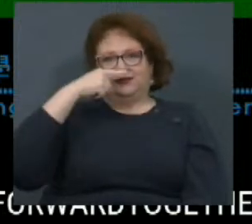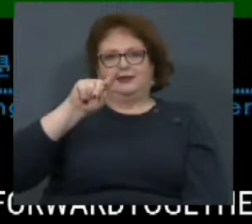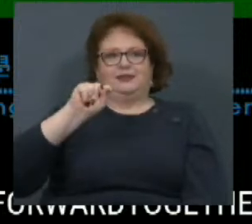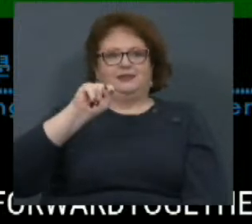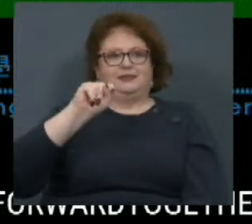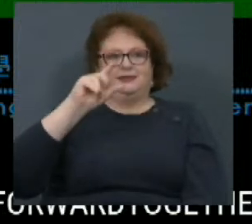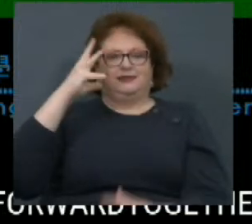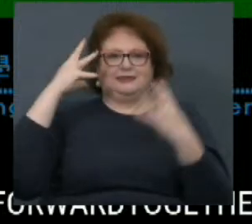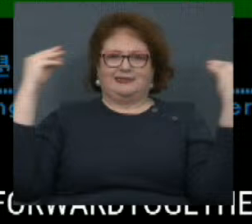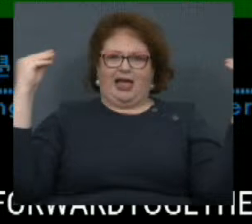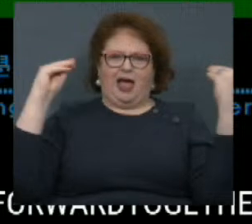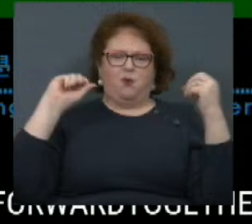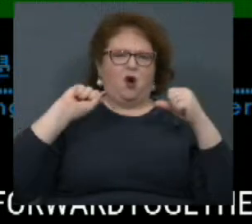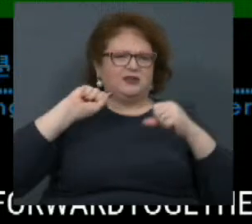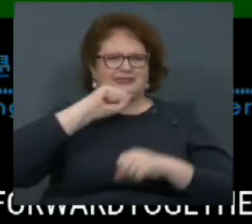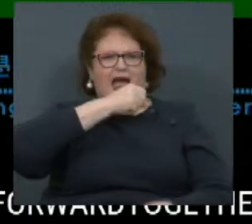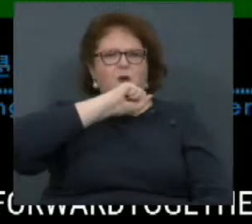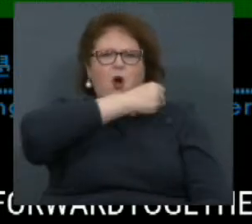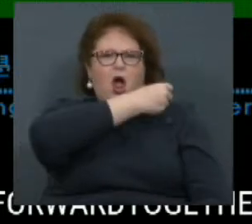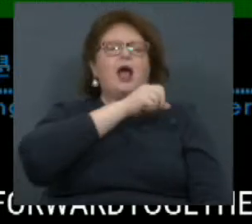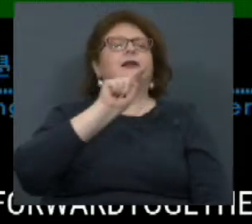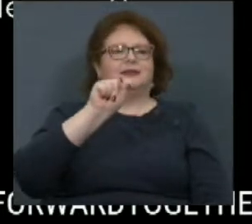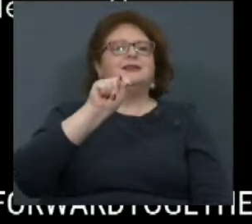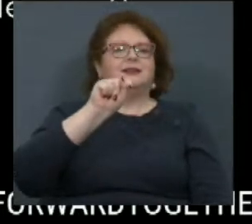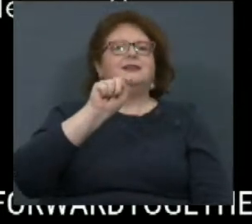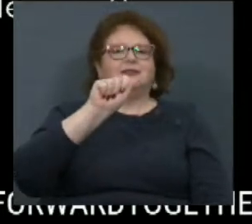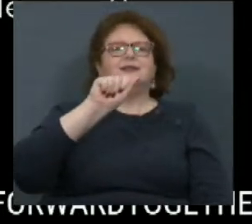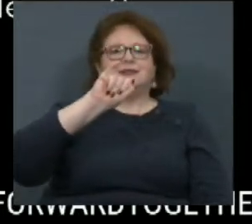and pharmacies between our two cities.